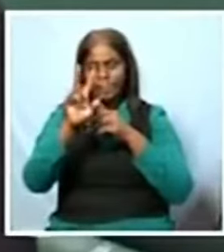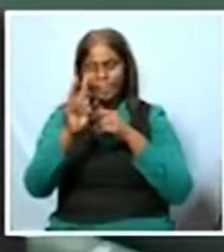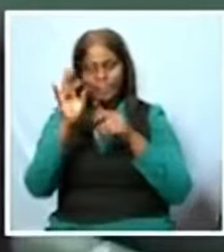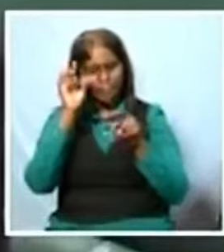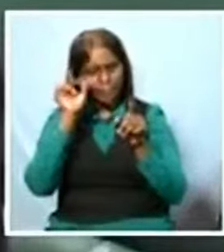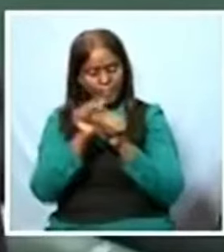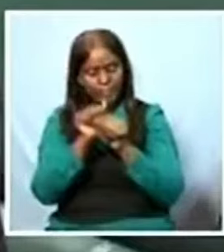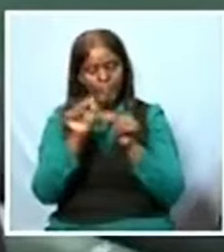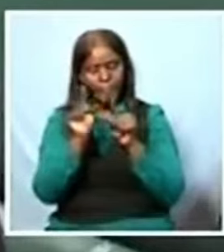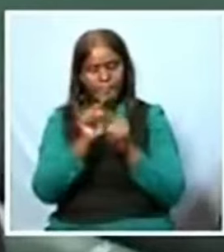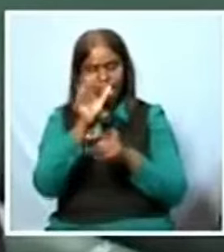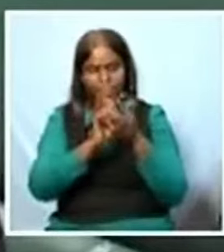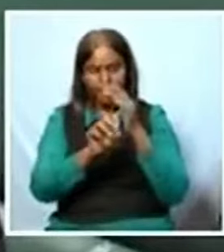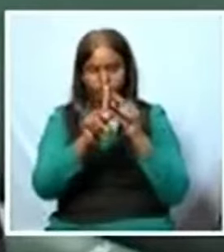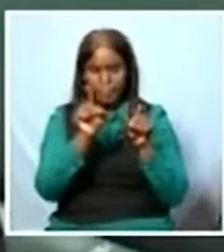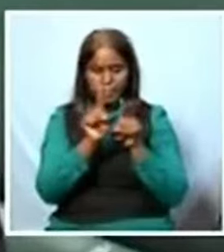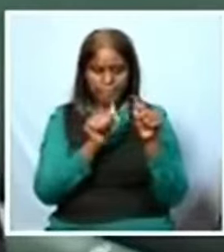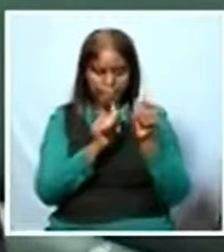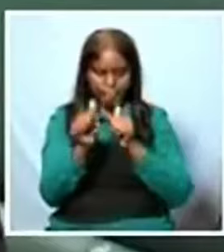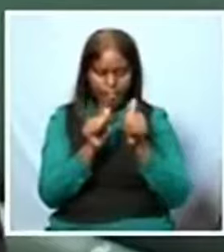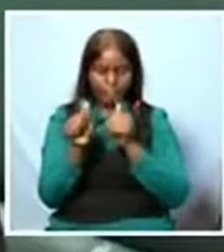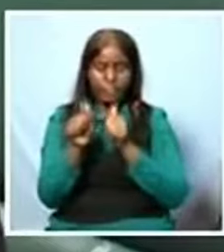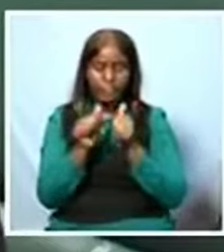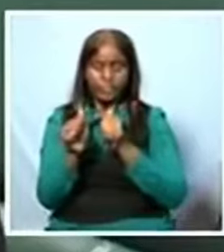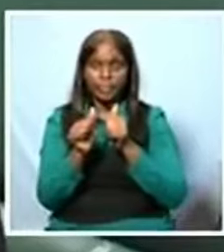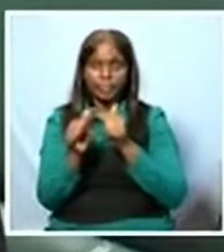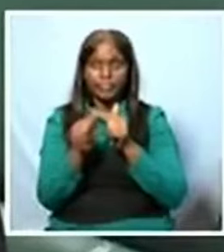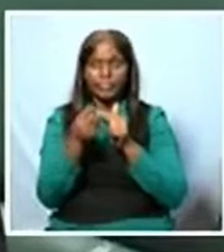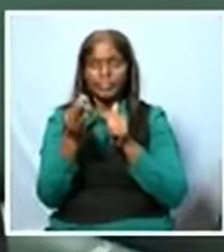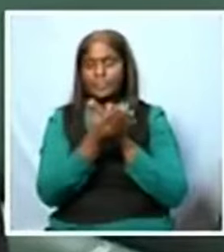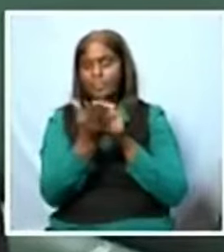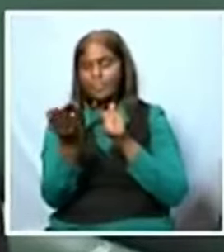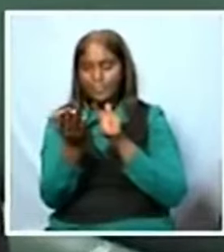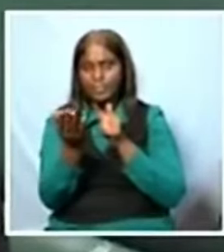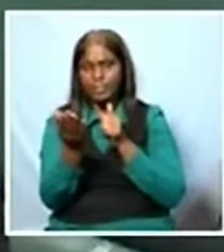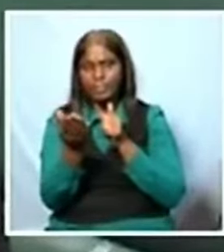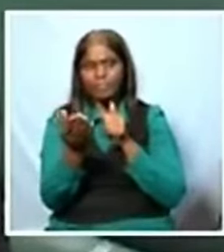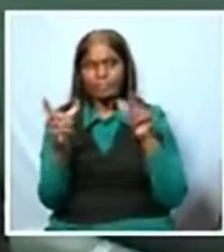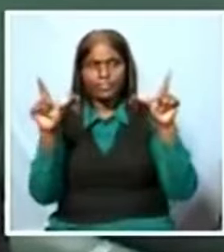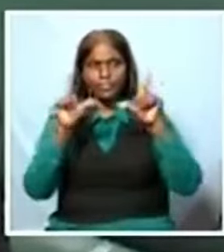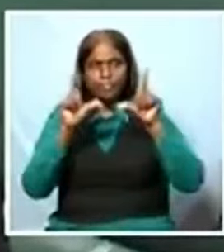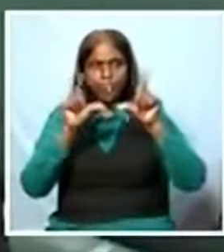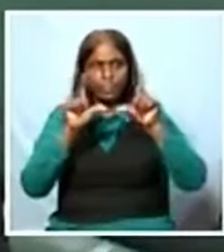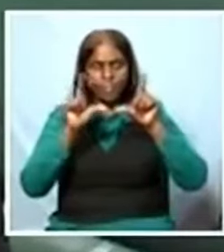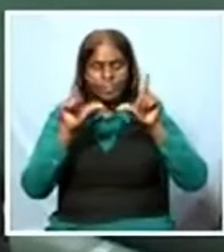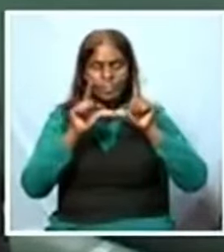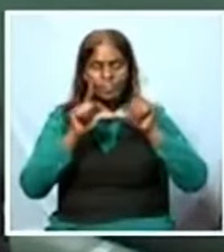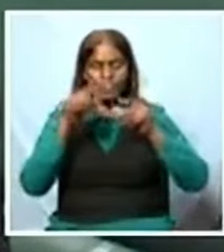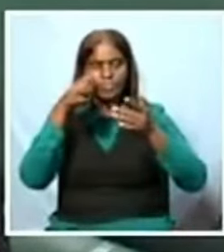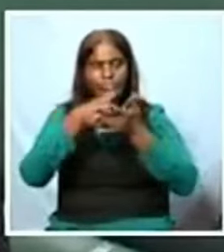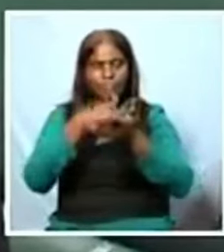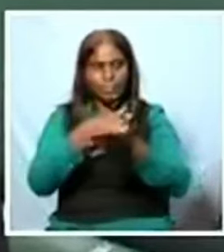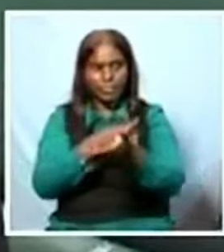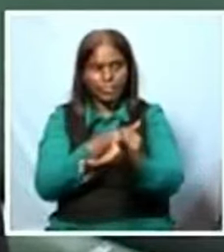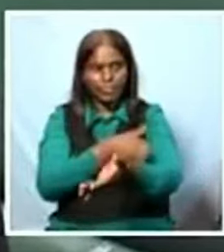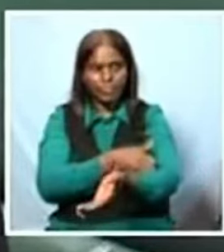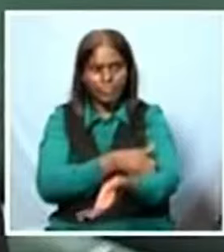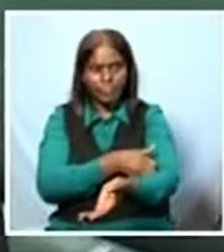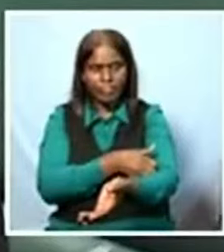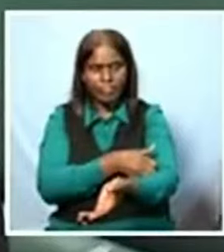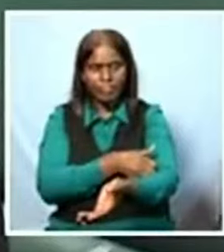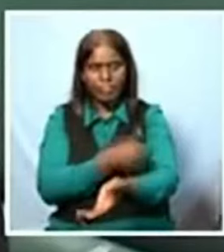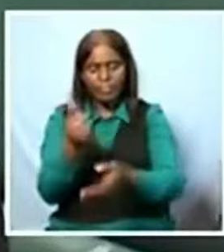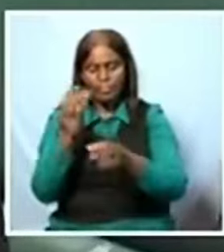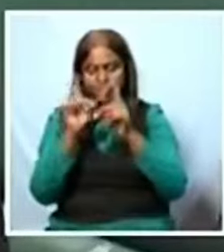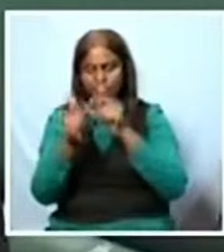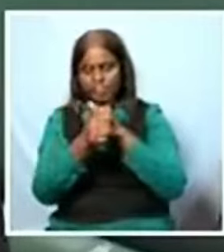to. Clause 27, administration of license examination.